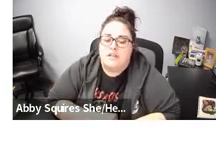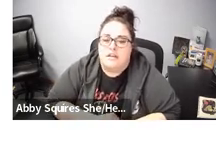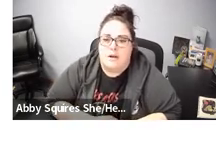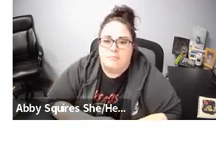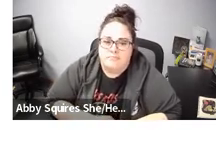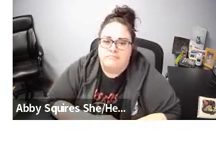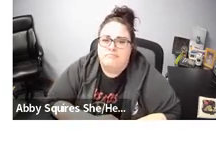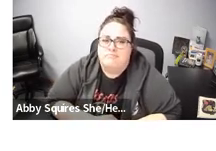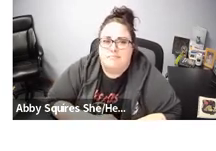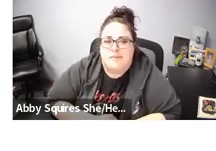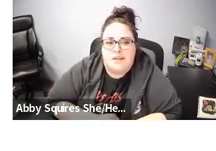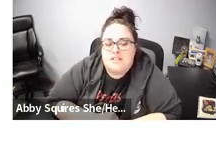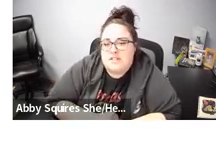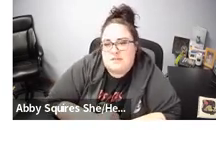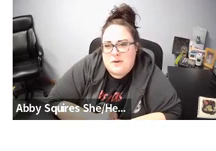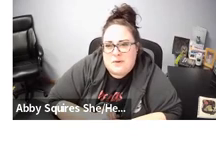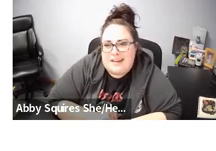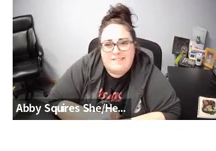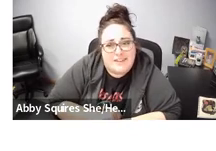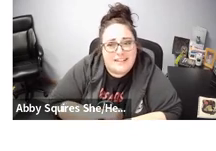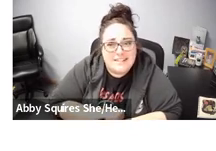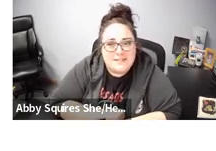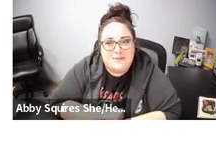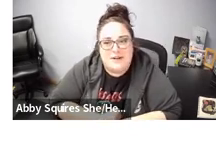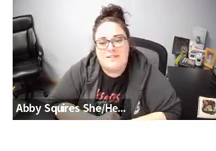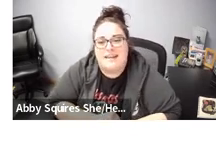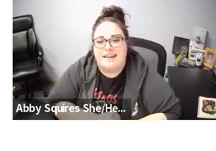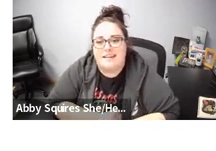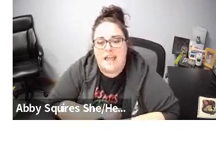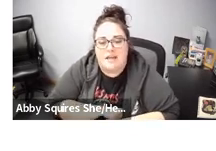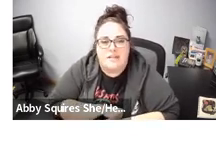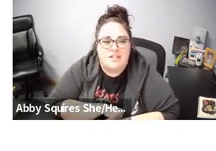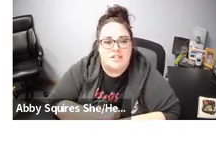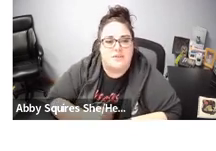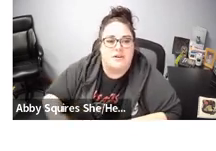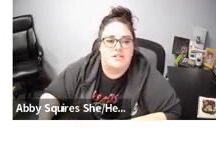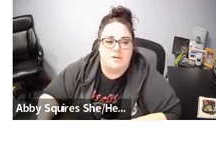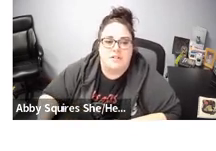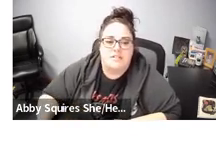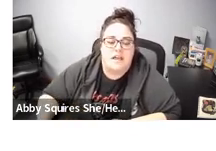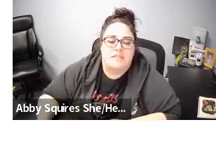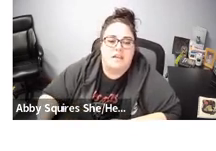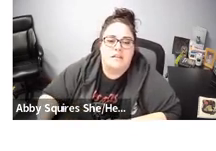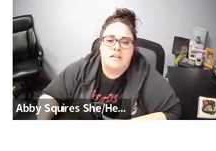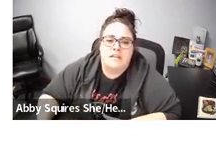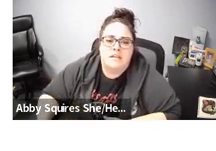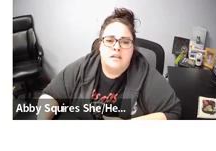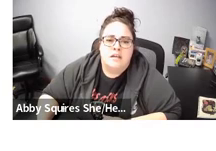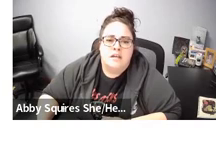a really, it's just a fun way, I feel like, to obtain adaptations for your controllers. And